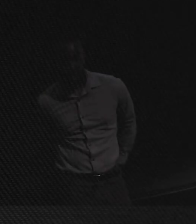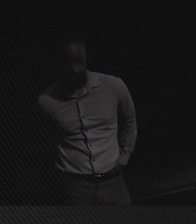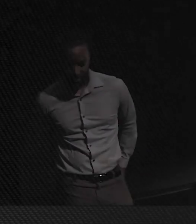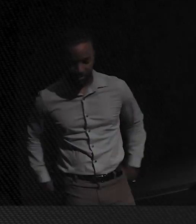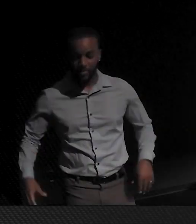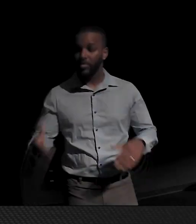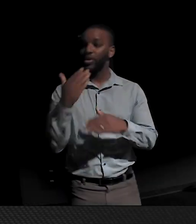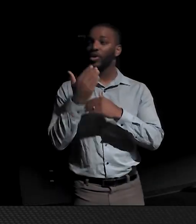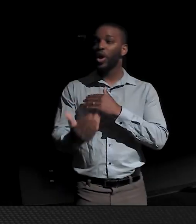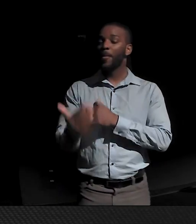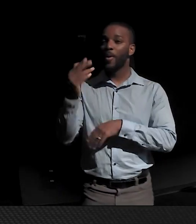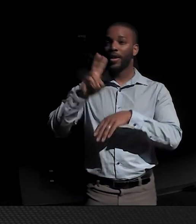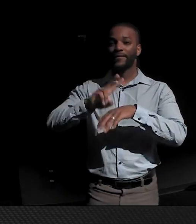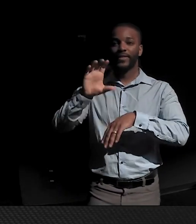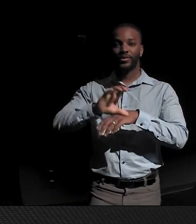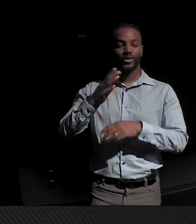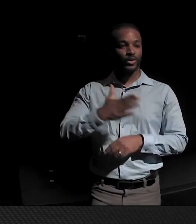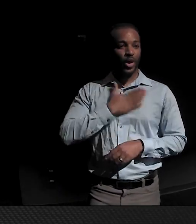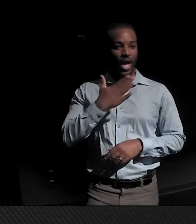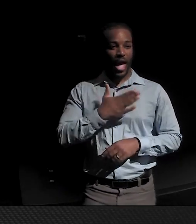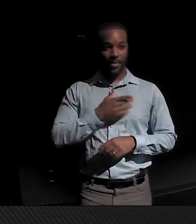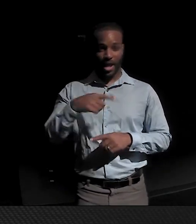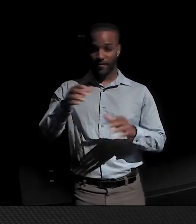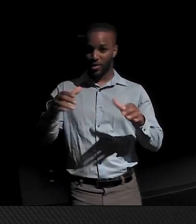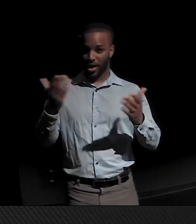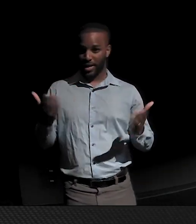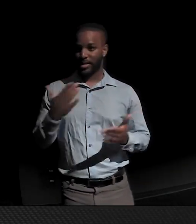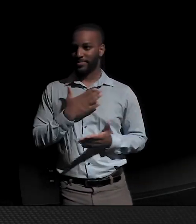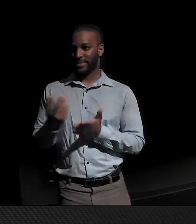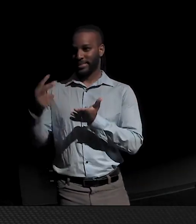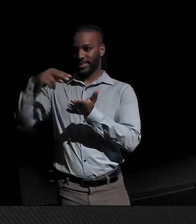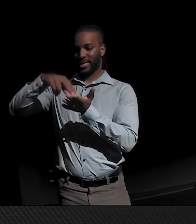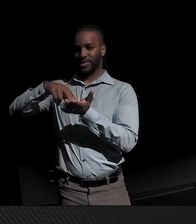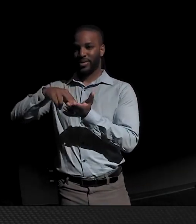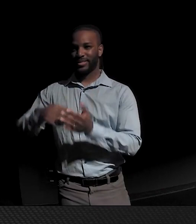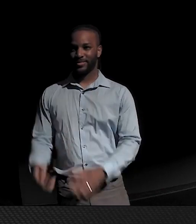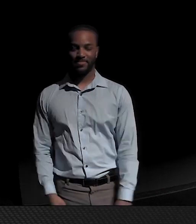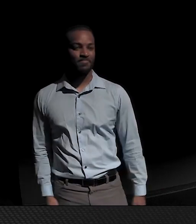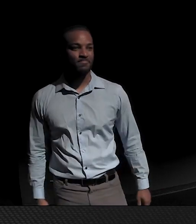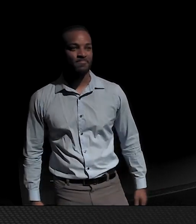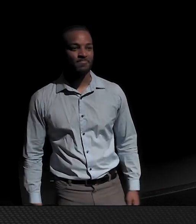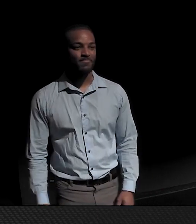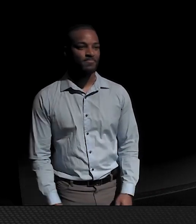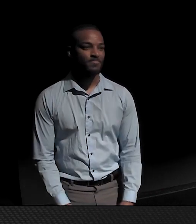Good morning, Vineyard. We're so glad to have you with us. Please stand and join us in worship.